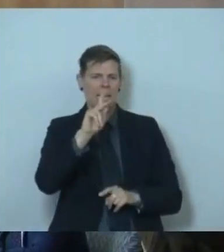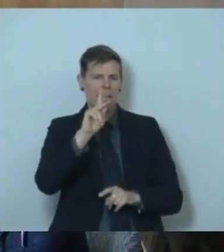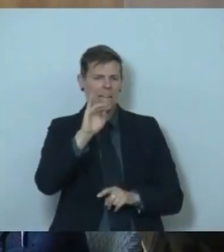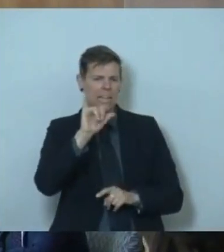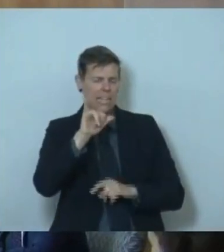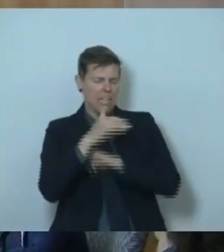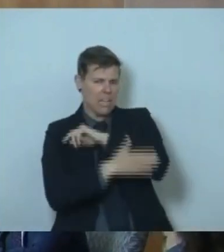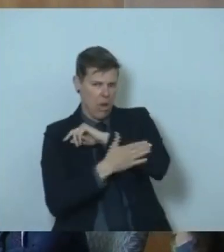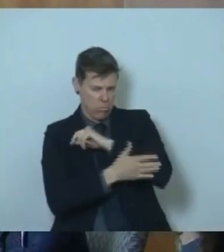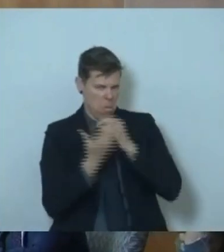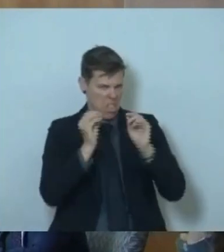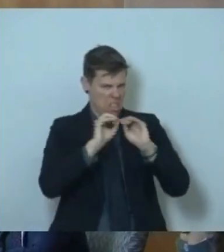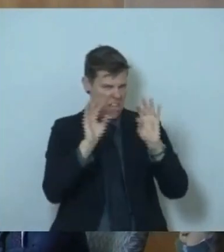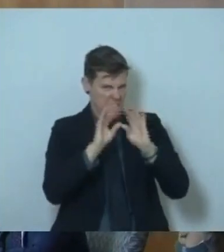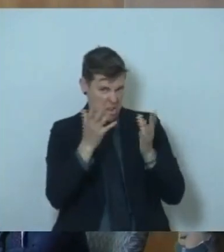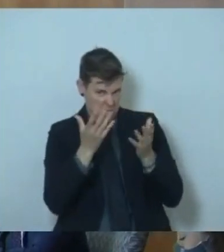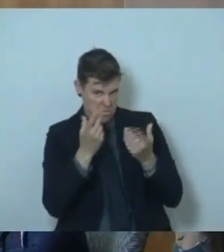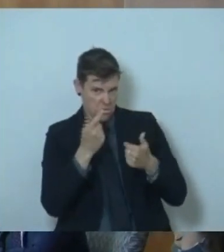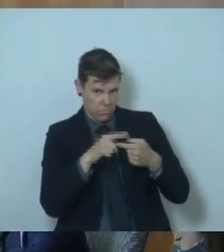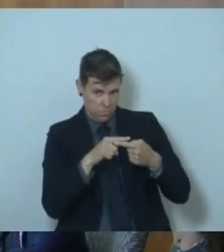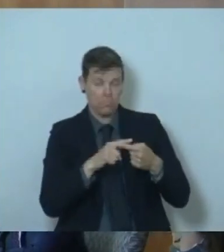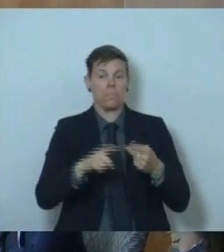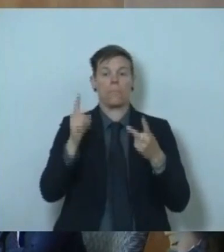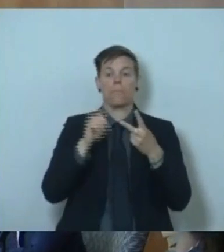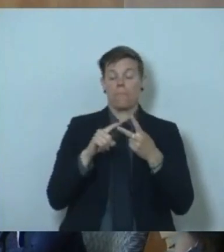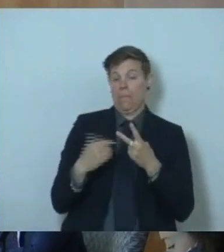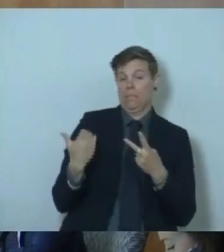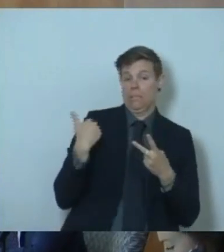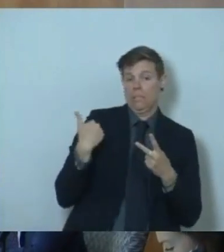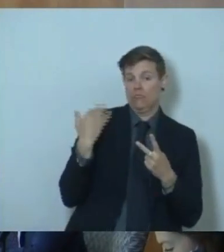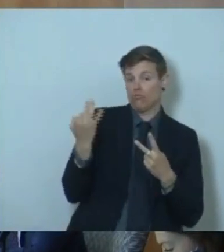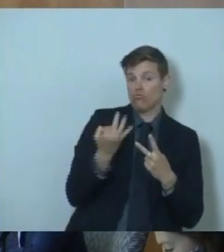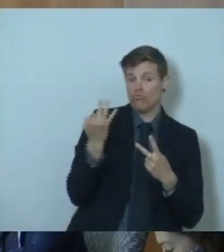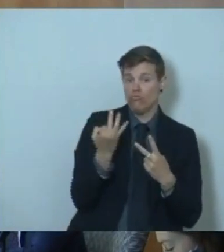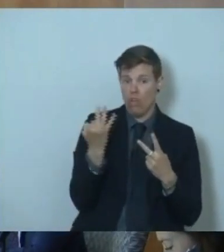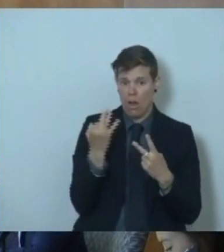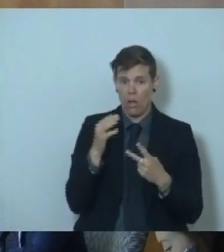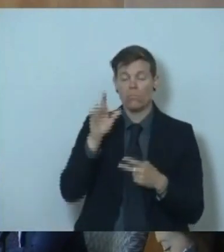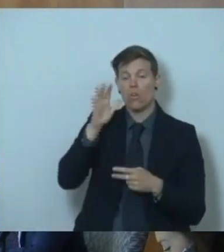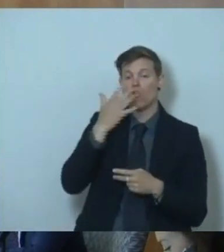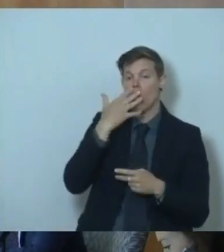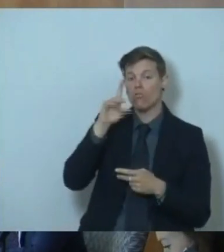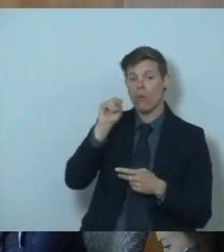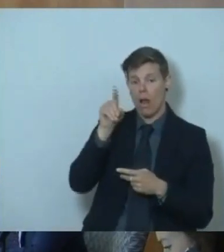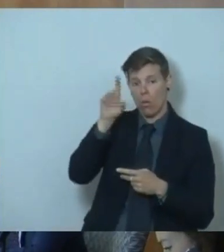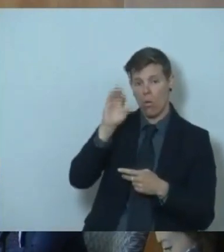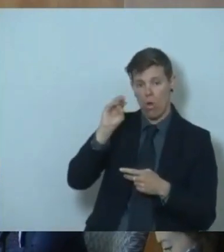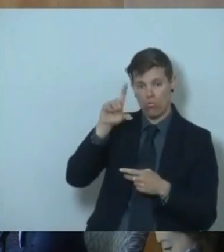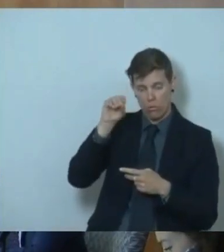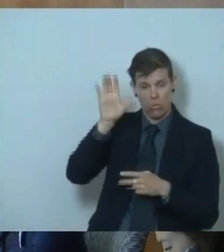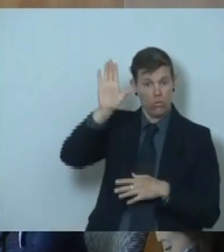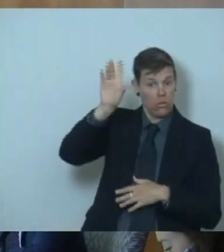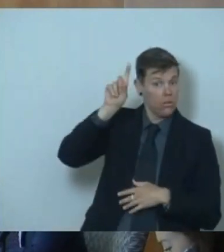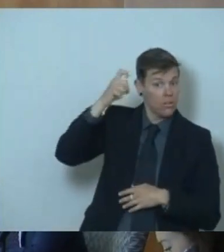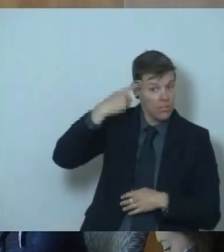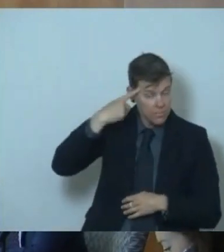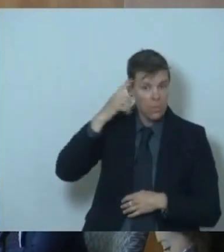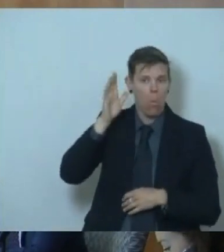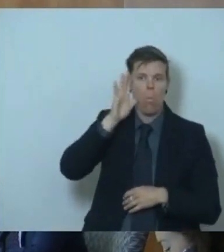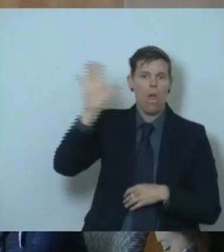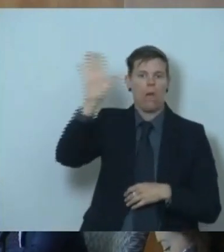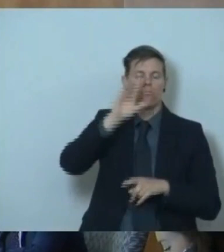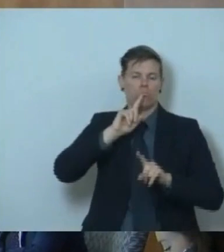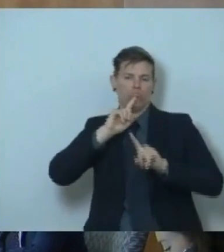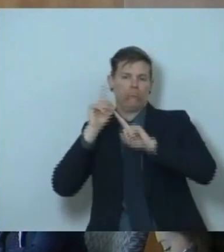the state there was going to report to the public its deaths from COVID-19 differently and distinguish